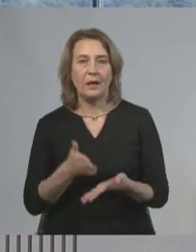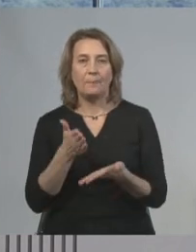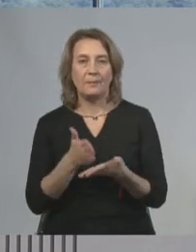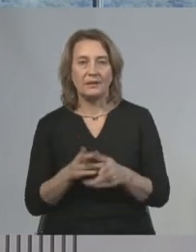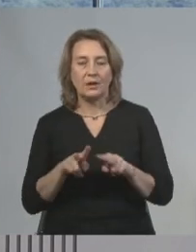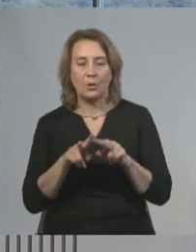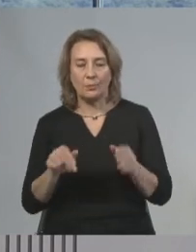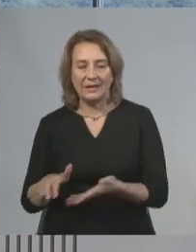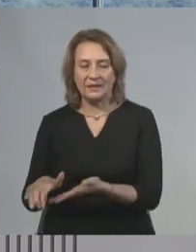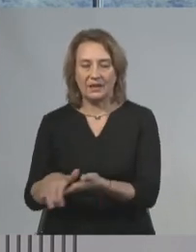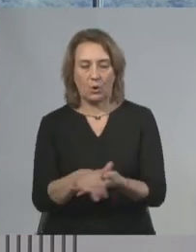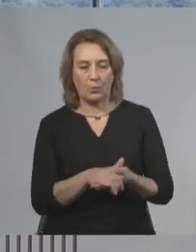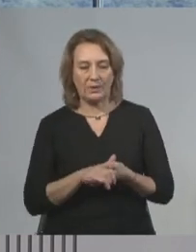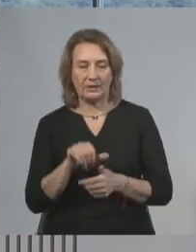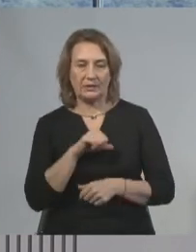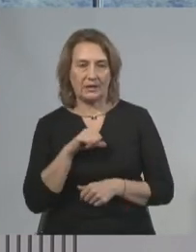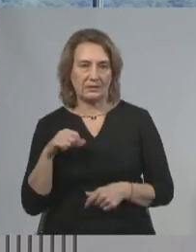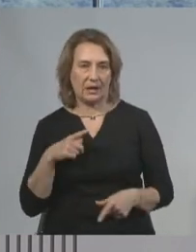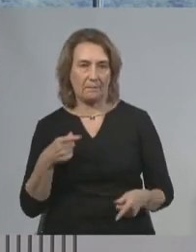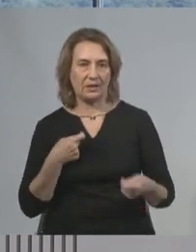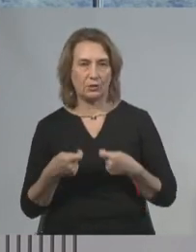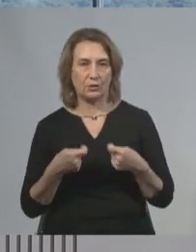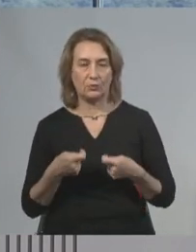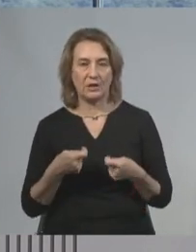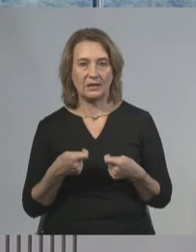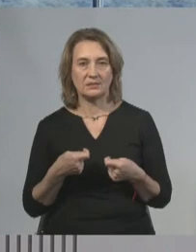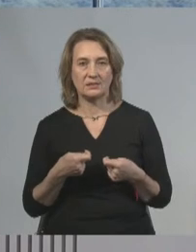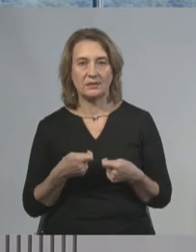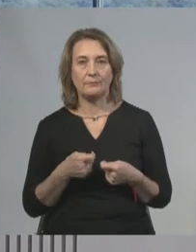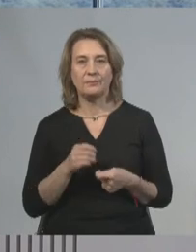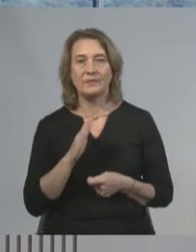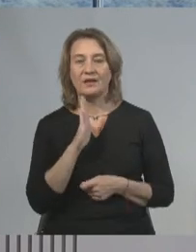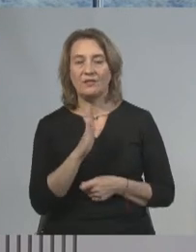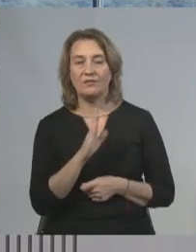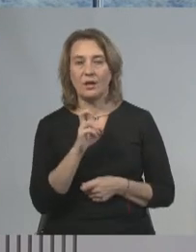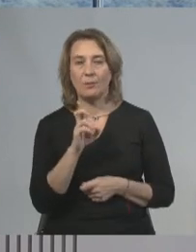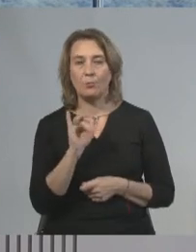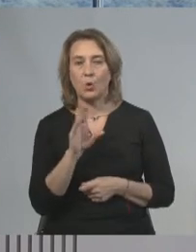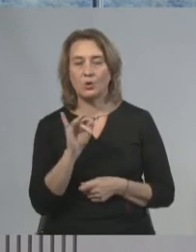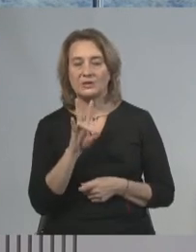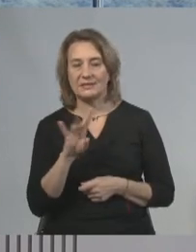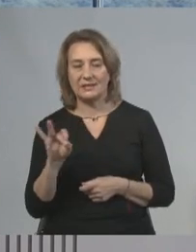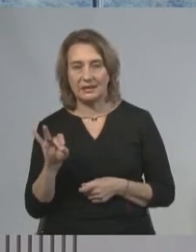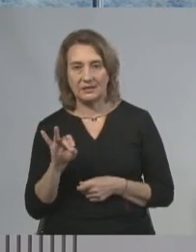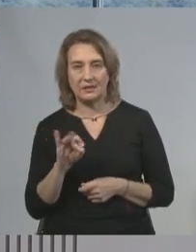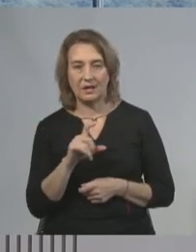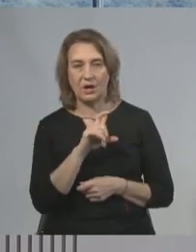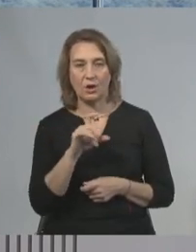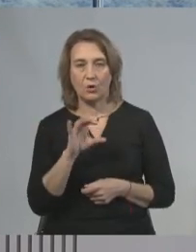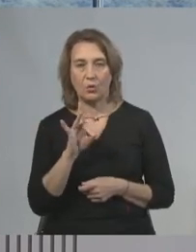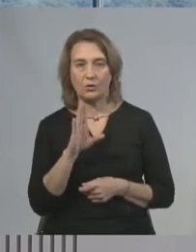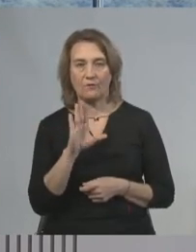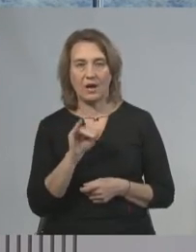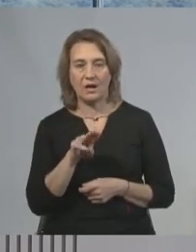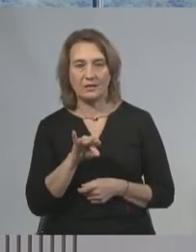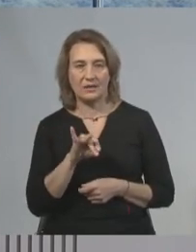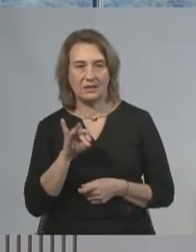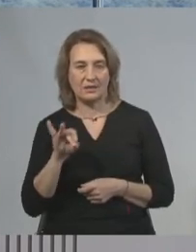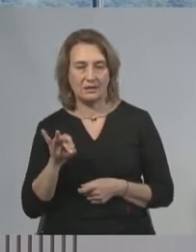standards of journalism do you have any self-regulation authorities in bosnia and croatia